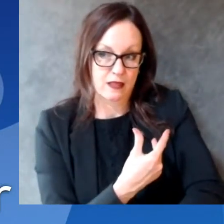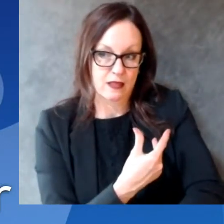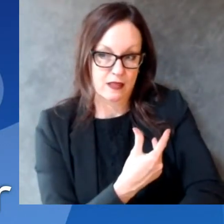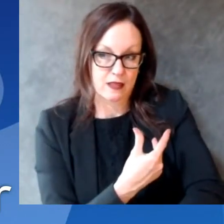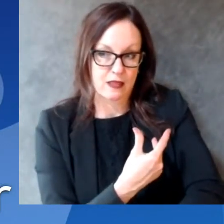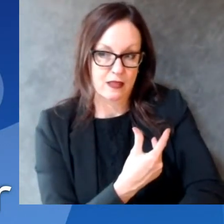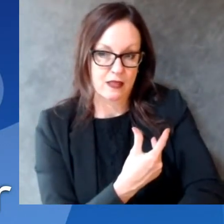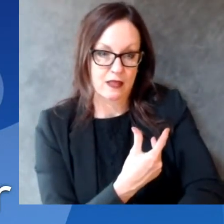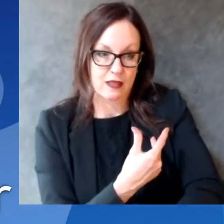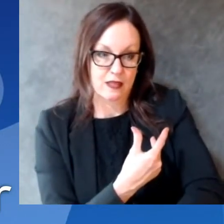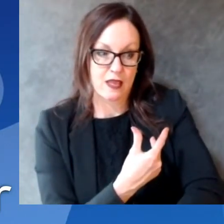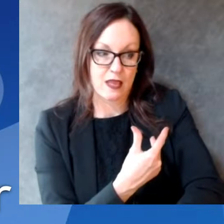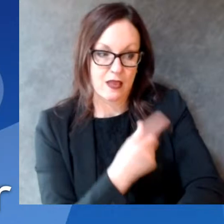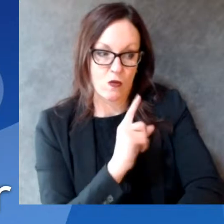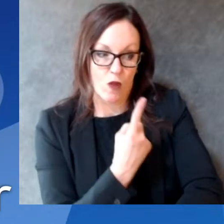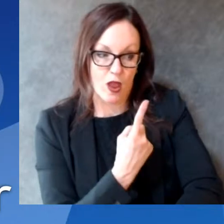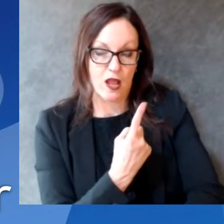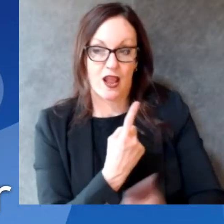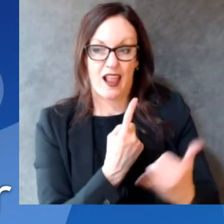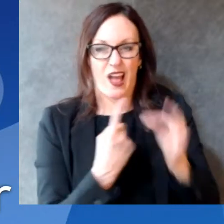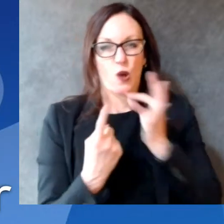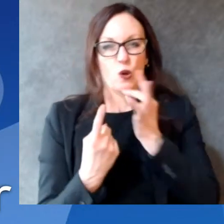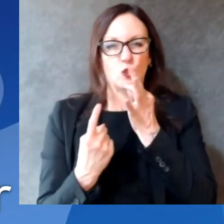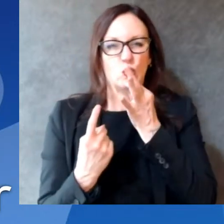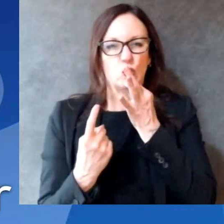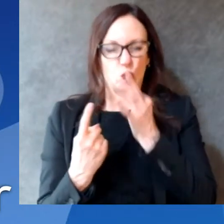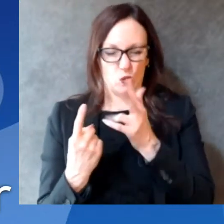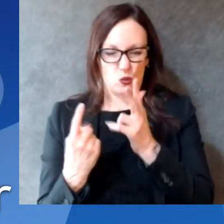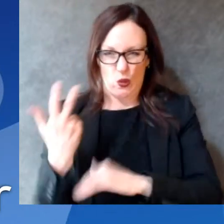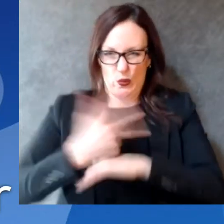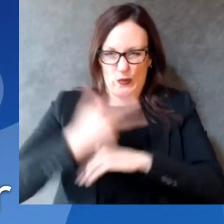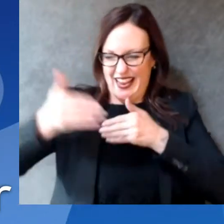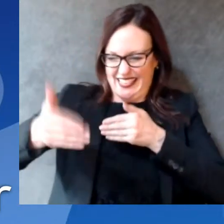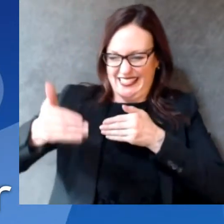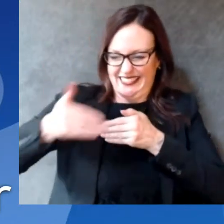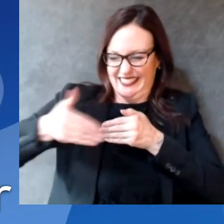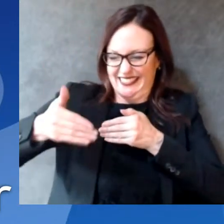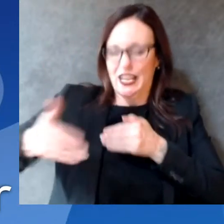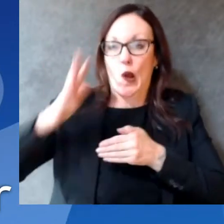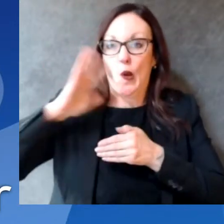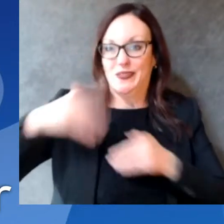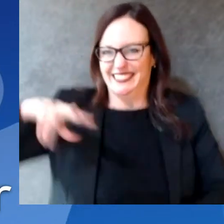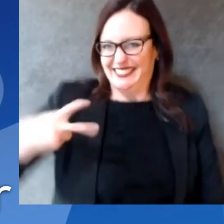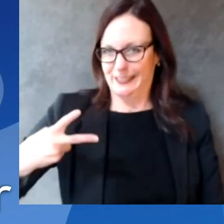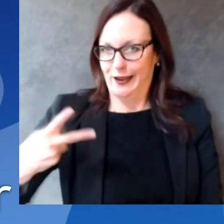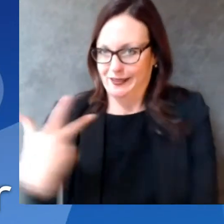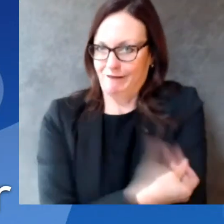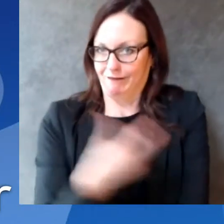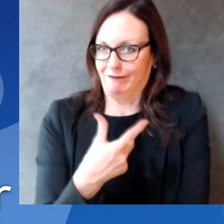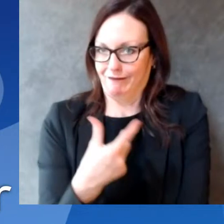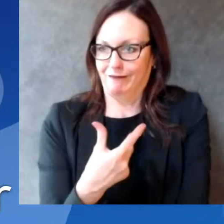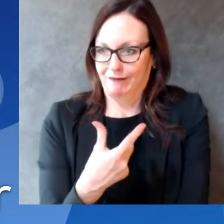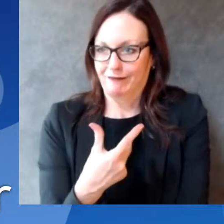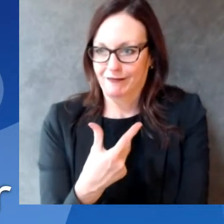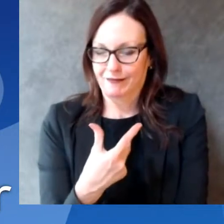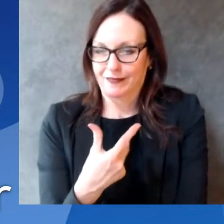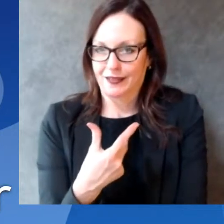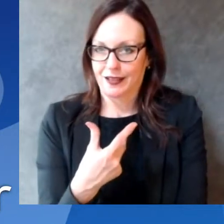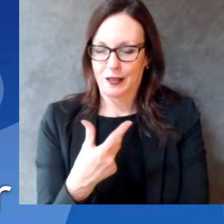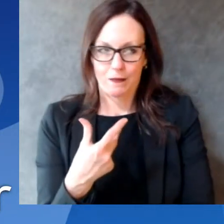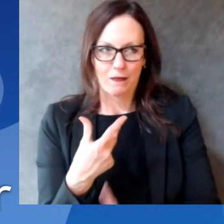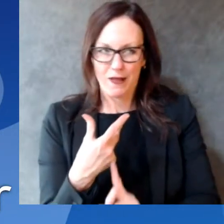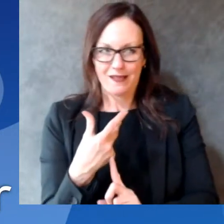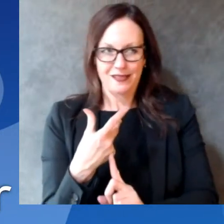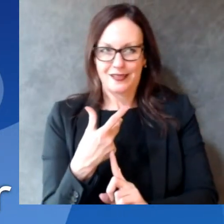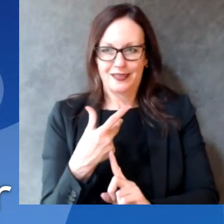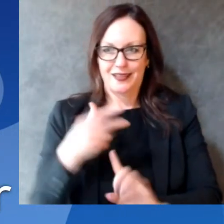So there are a number of things that fully vaccinated people, the CDC has said it is safe for them to do, and we